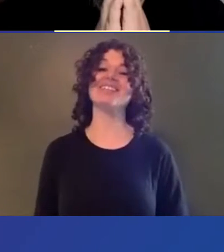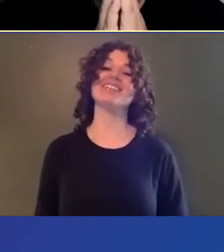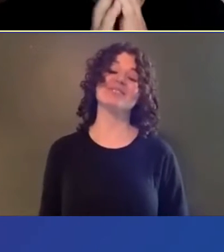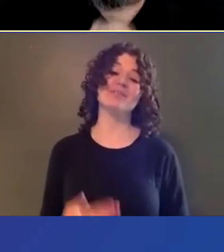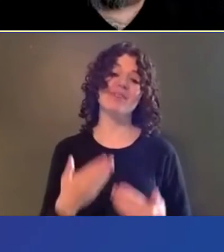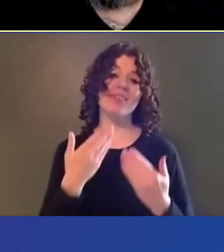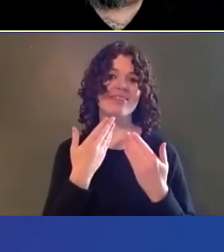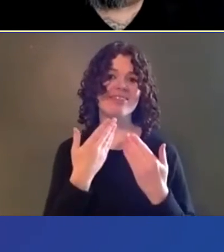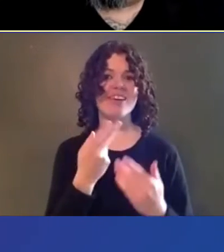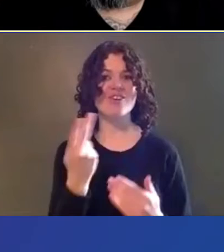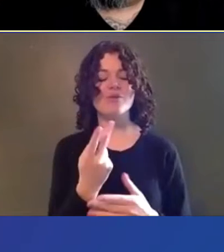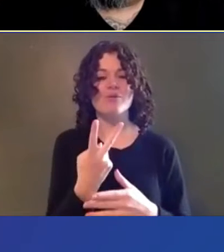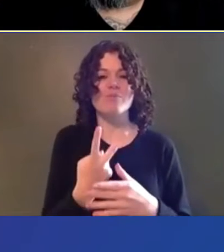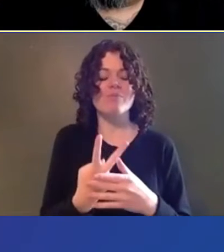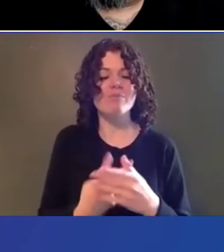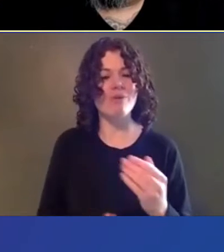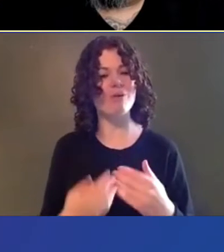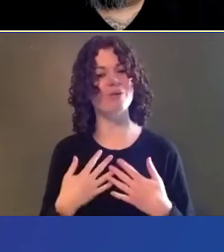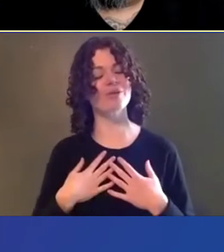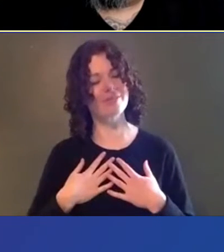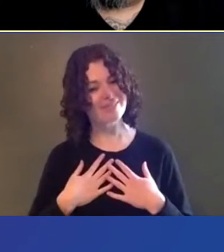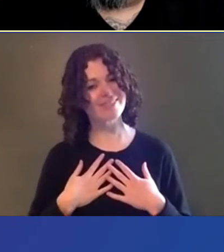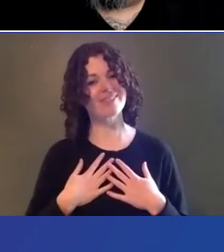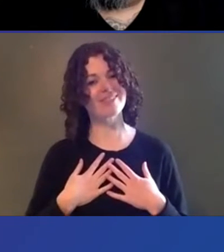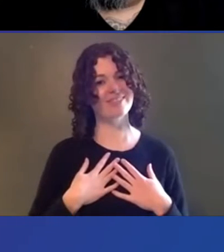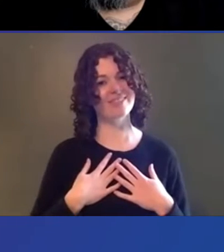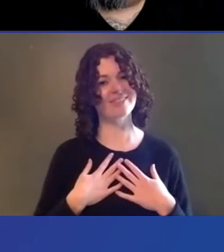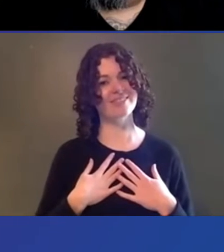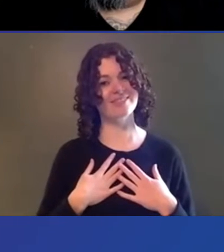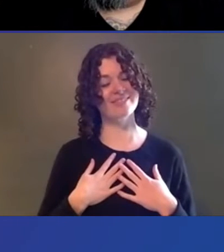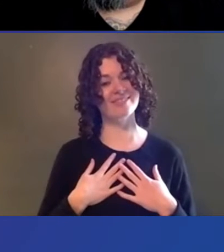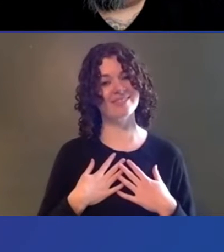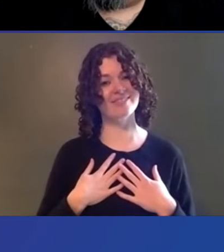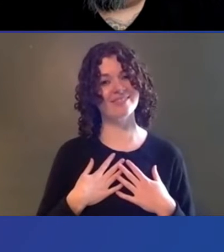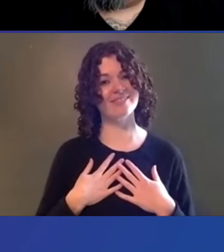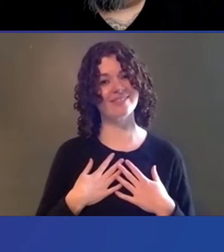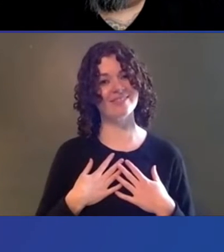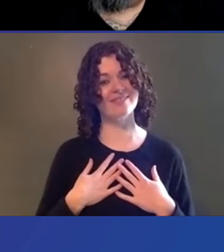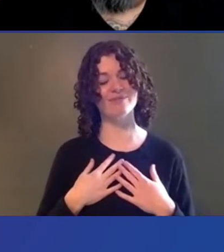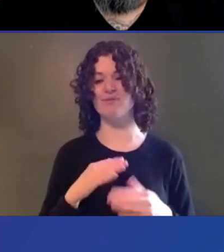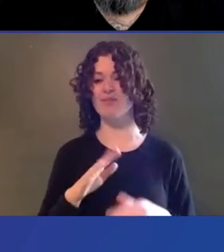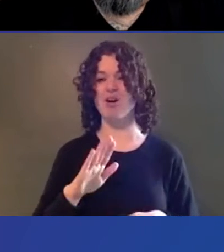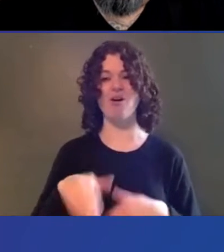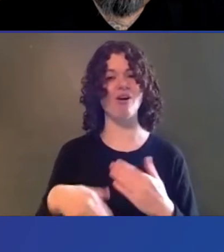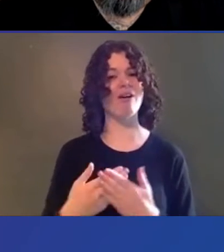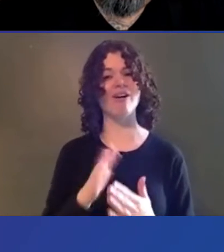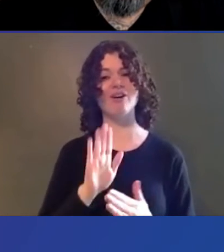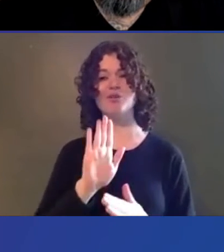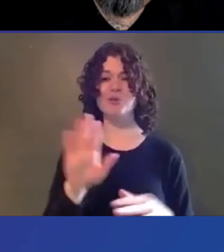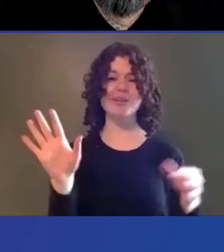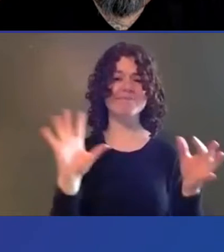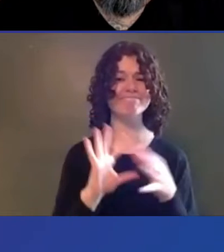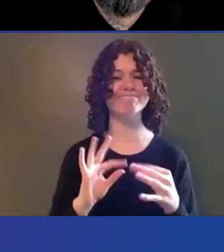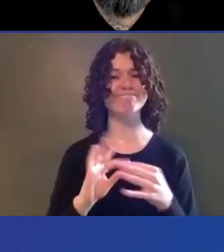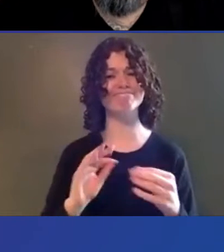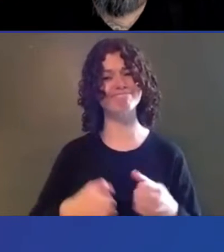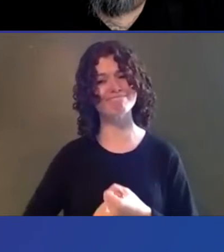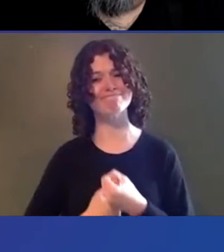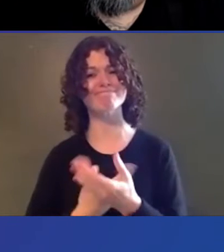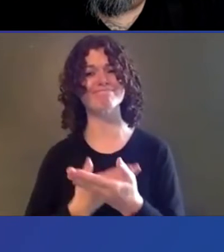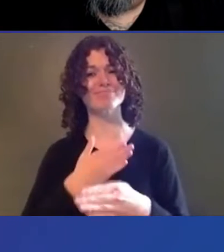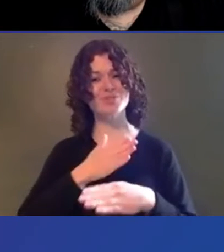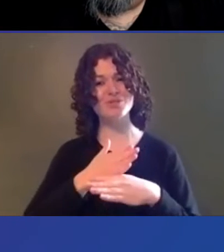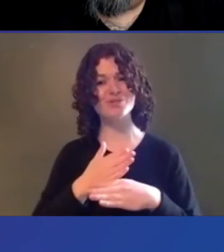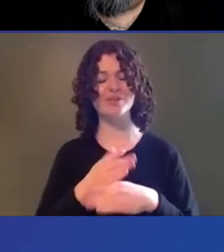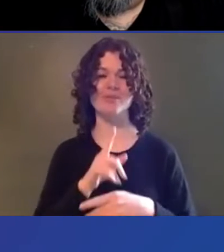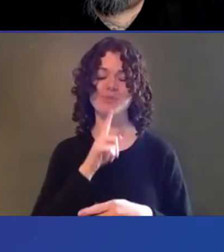for all of this, and thank you for all the things that you shared. So very